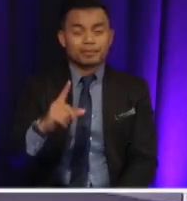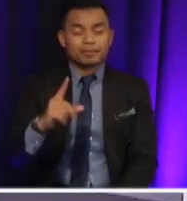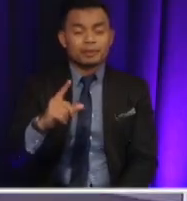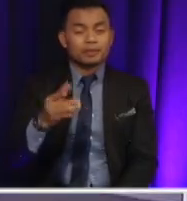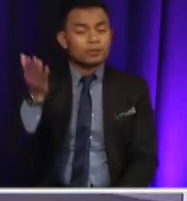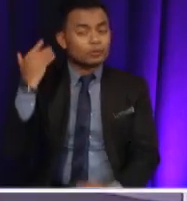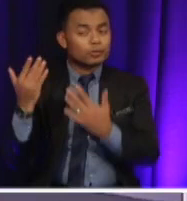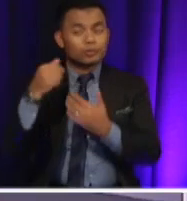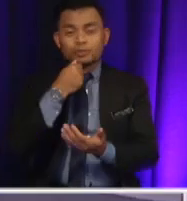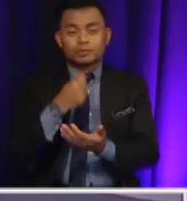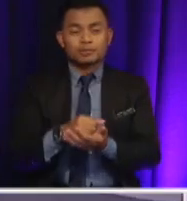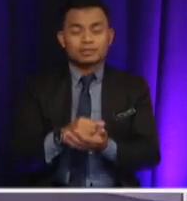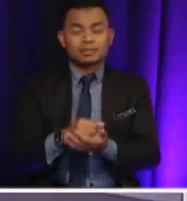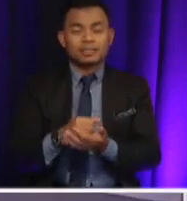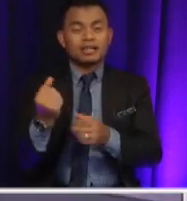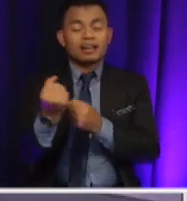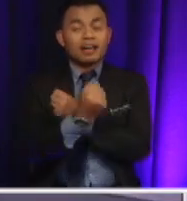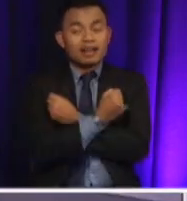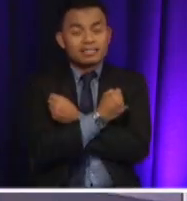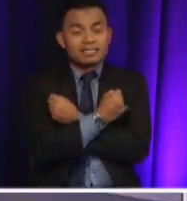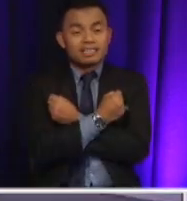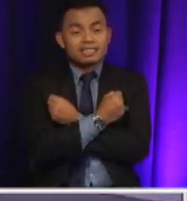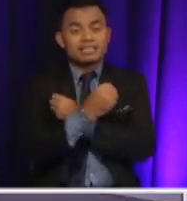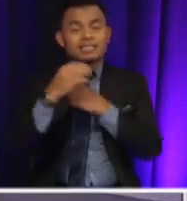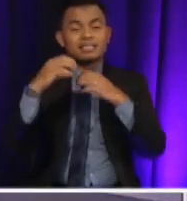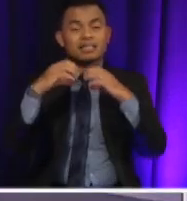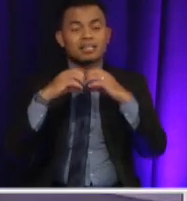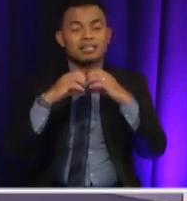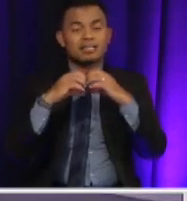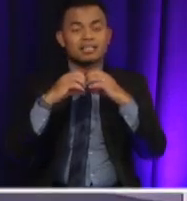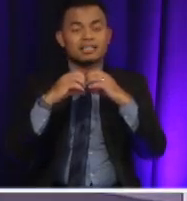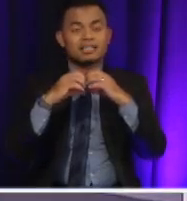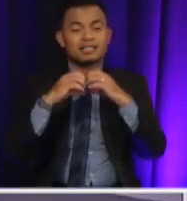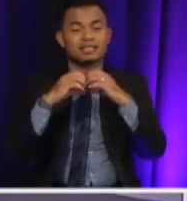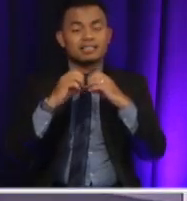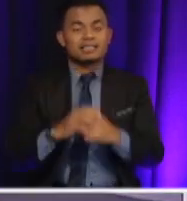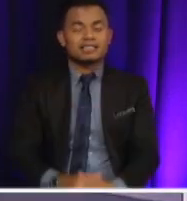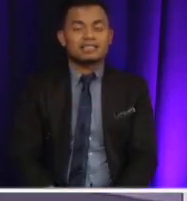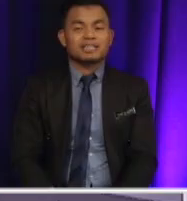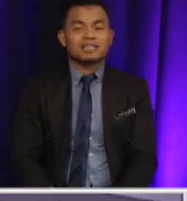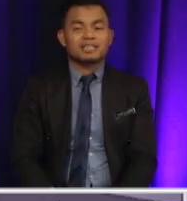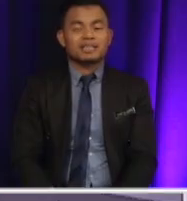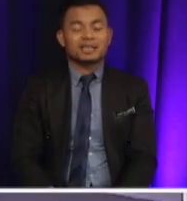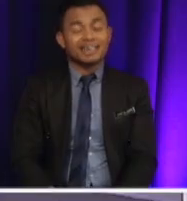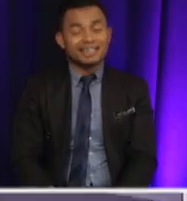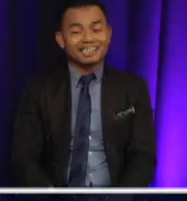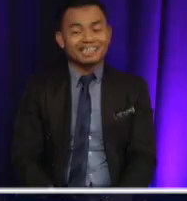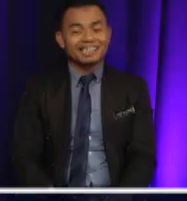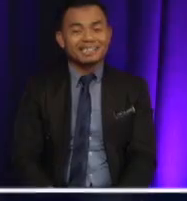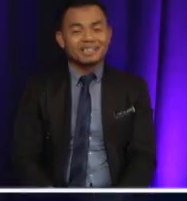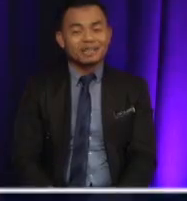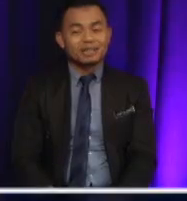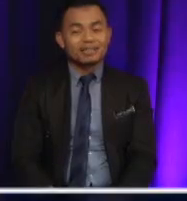ago. X means hearts. O means Oh. kisses. Yeah. So if Hugs, you see